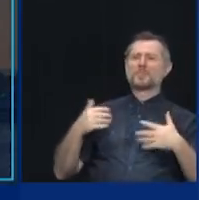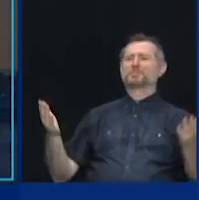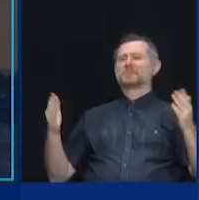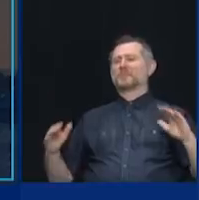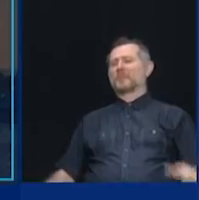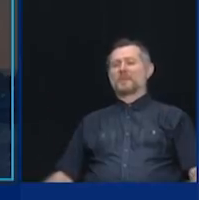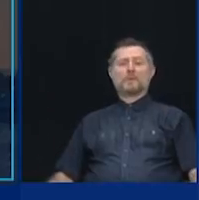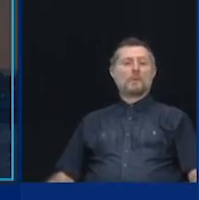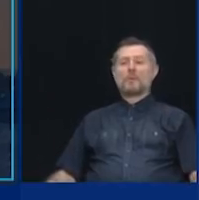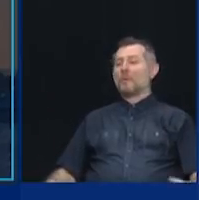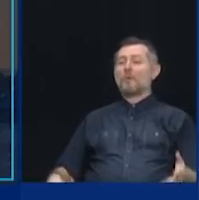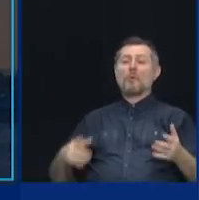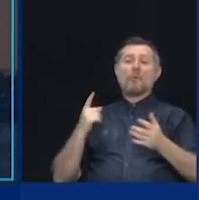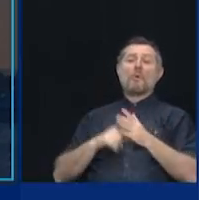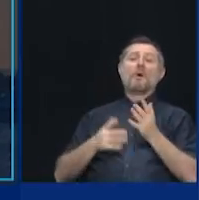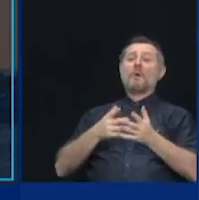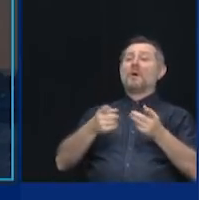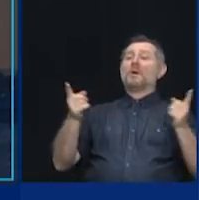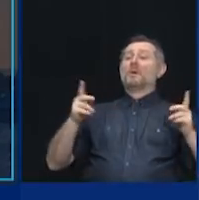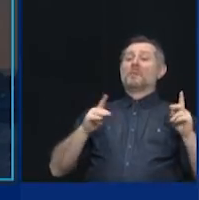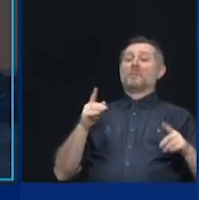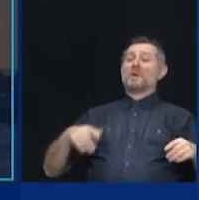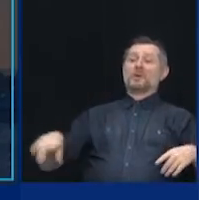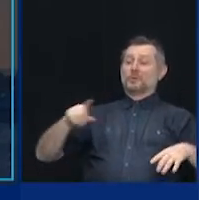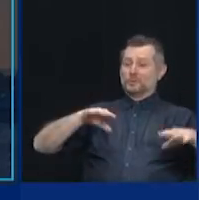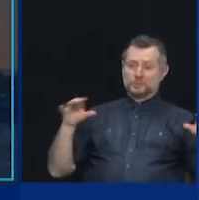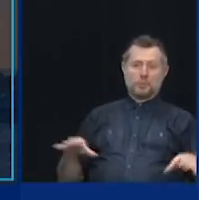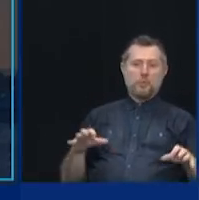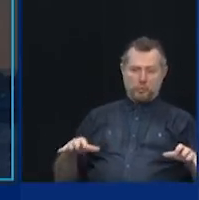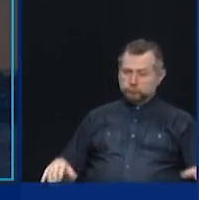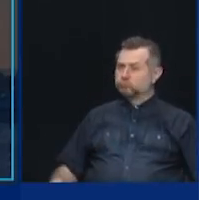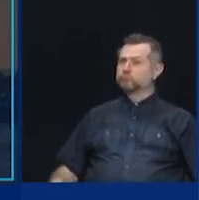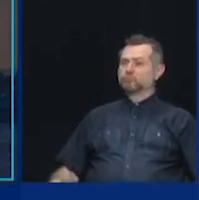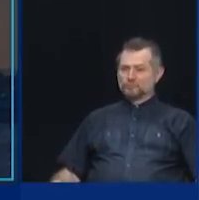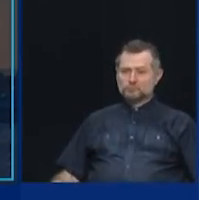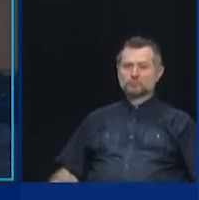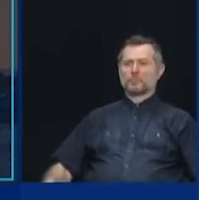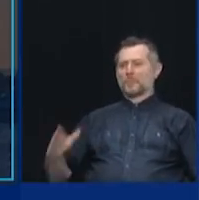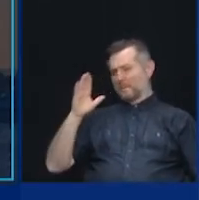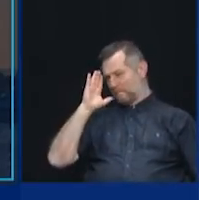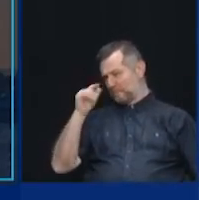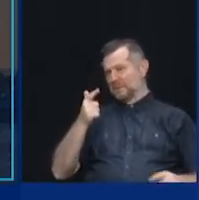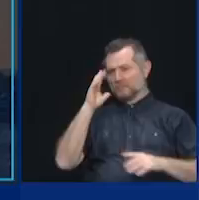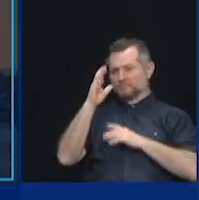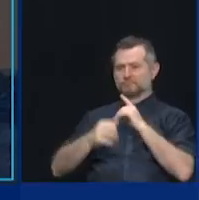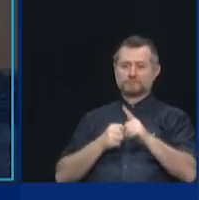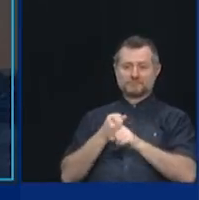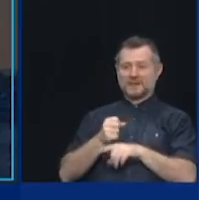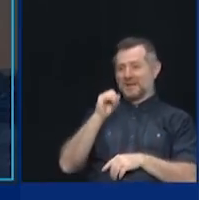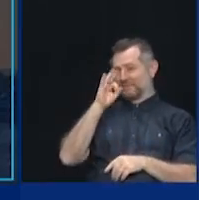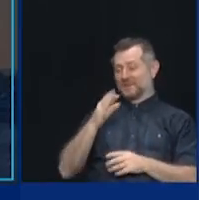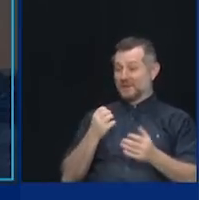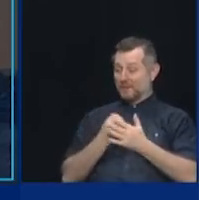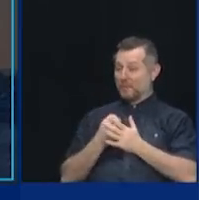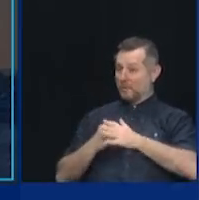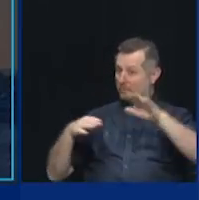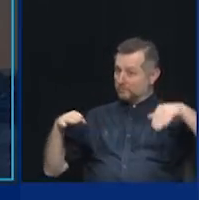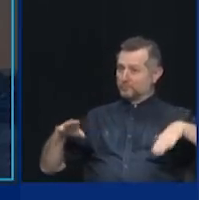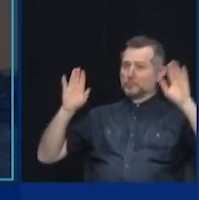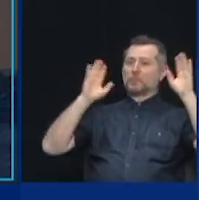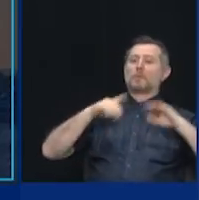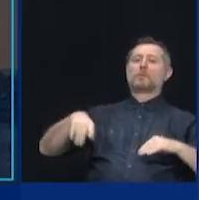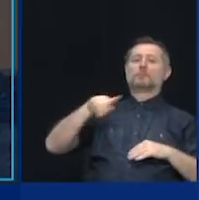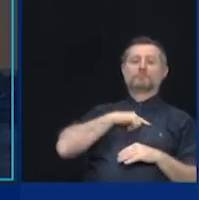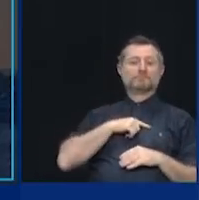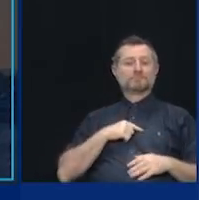What people do is a major factor in bringing the economy back quickly. I'm going to go shopping. I need